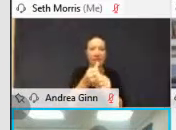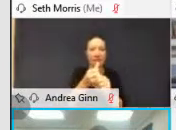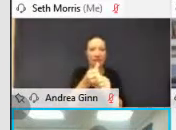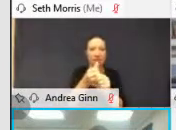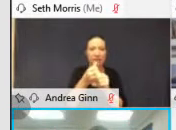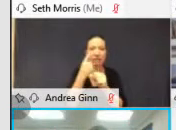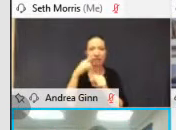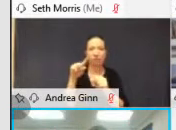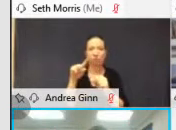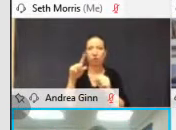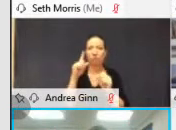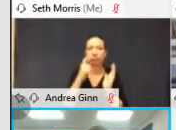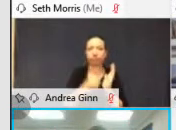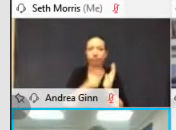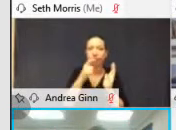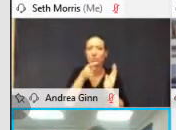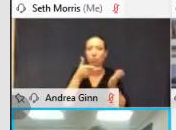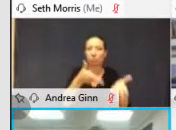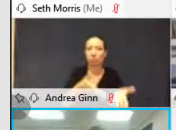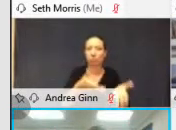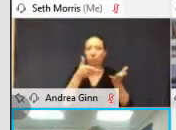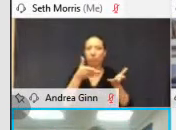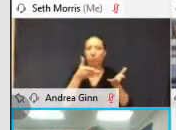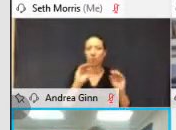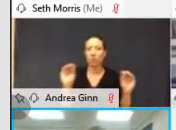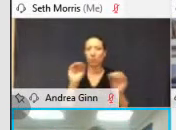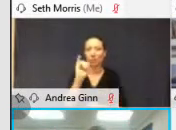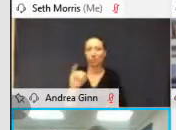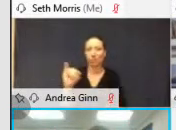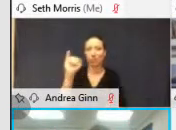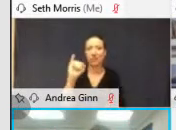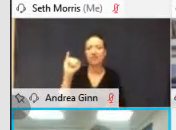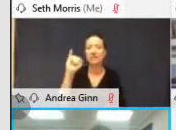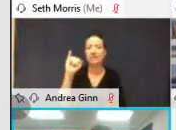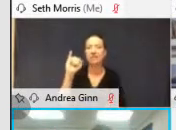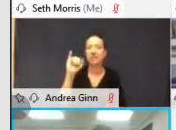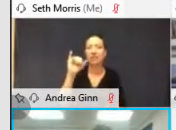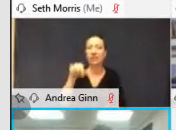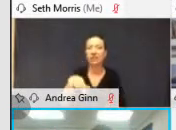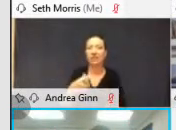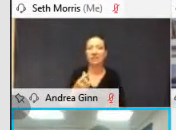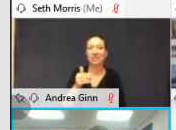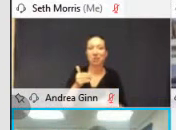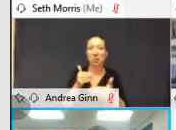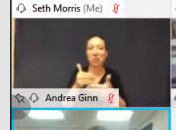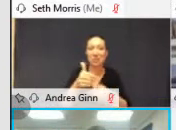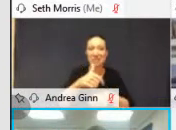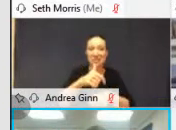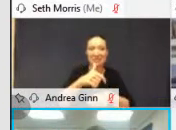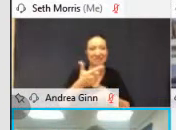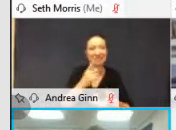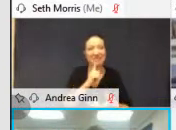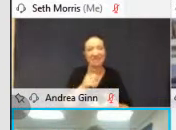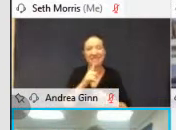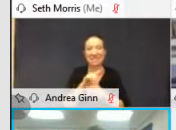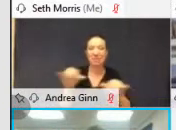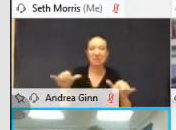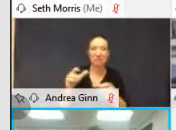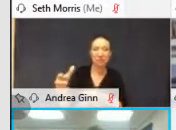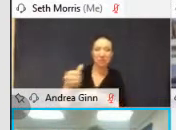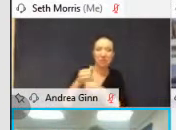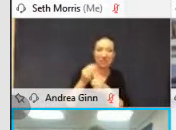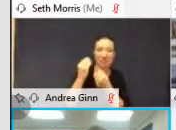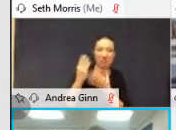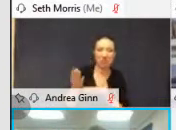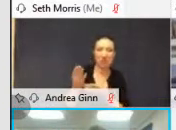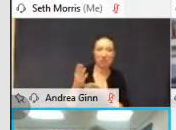remaining uninsured. This is coming to you all pretty close to the time that it's coming to us because the population